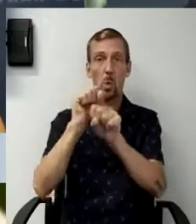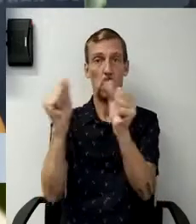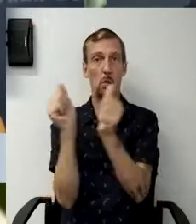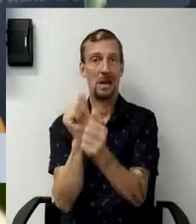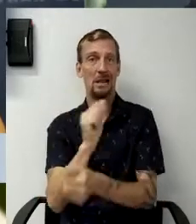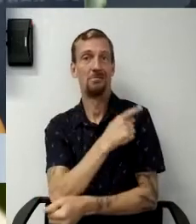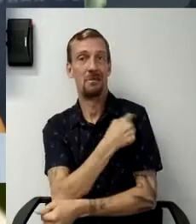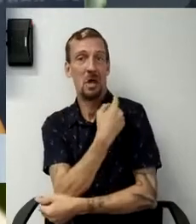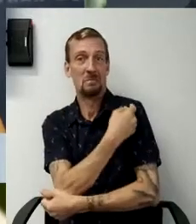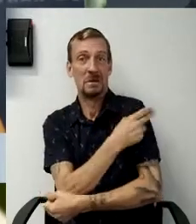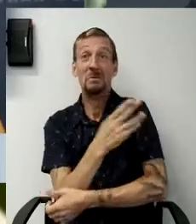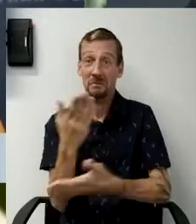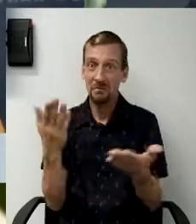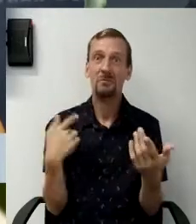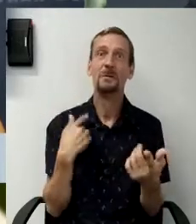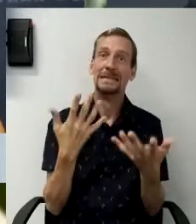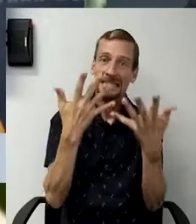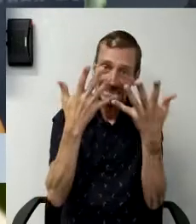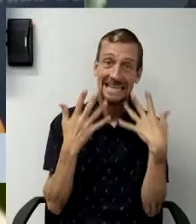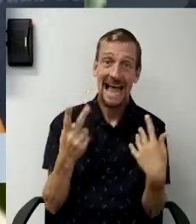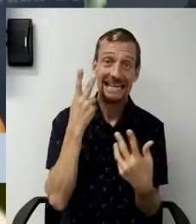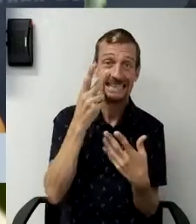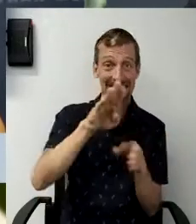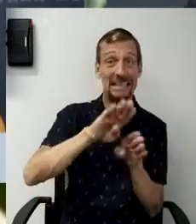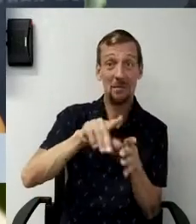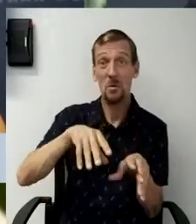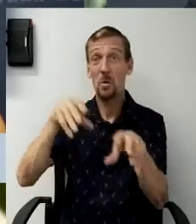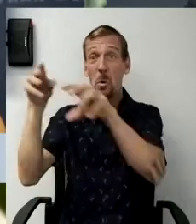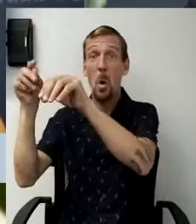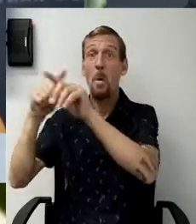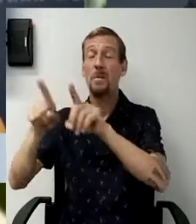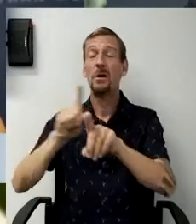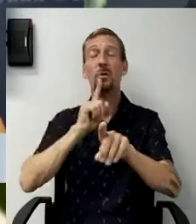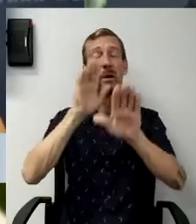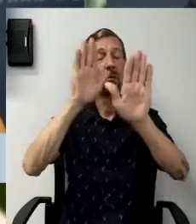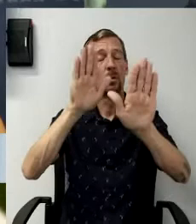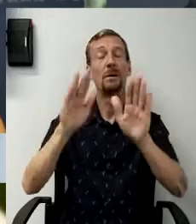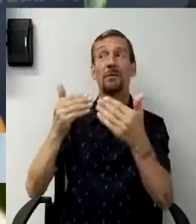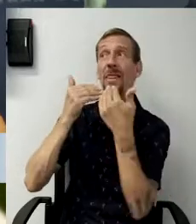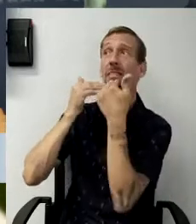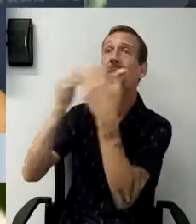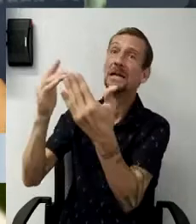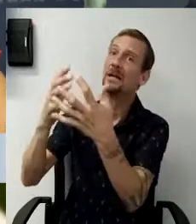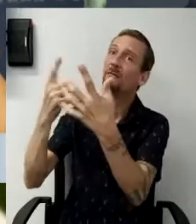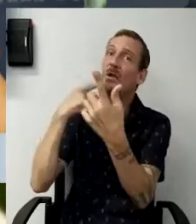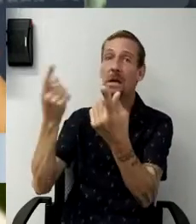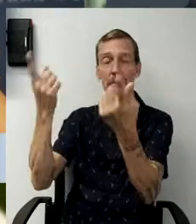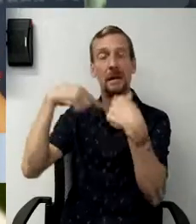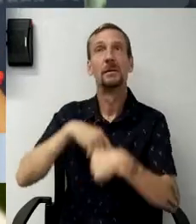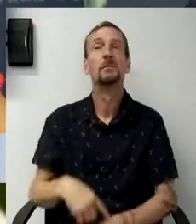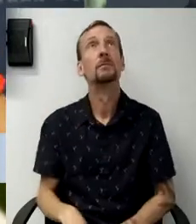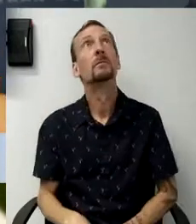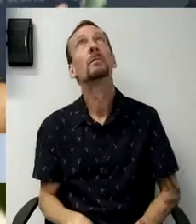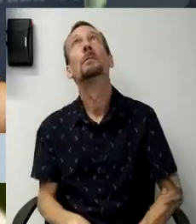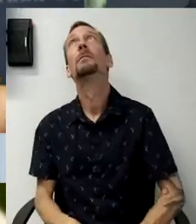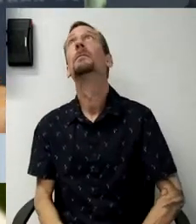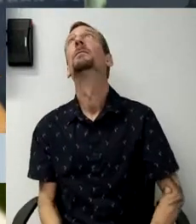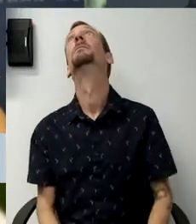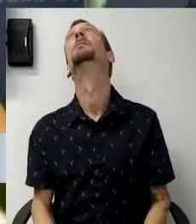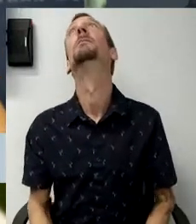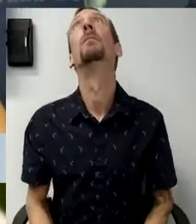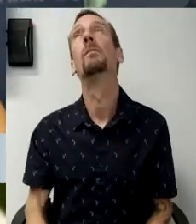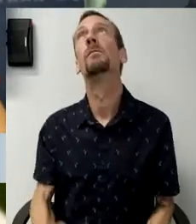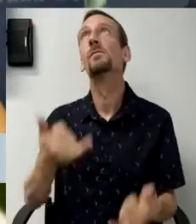be sad to see them go, but again, just so grateful for their presence here. Right. So let's go back to the